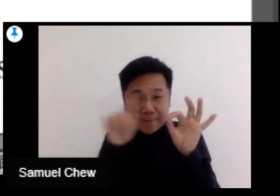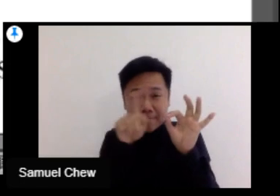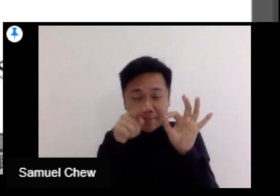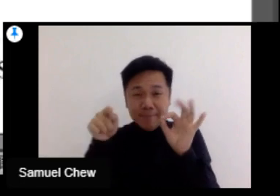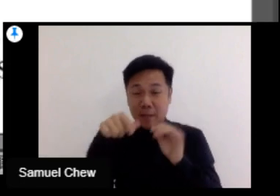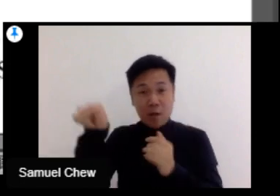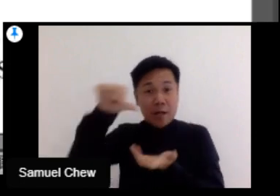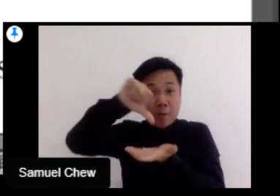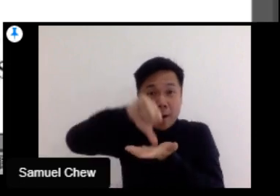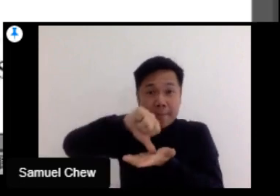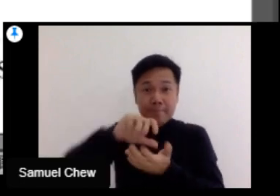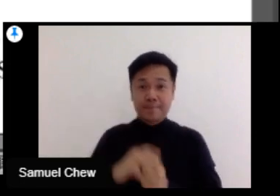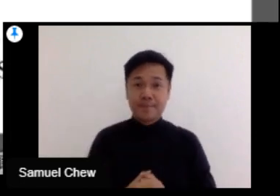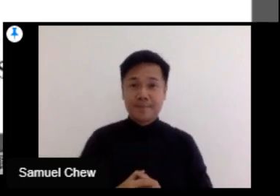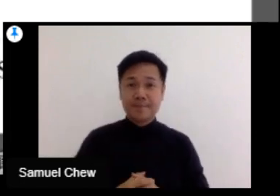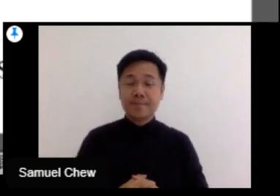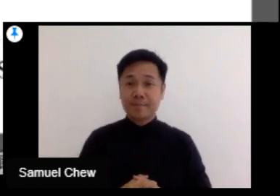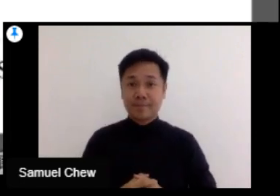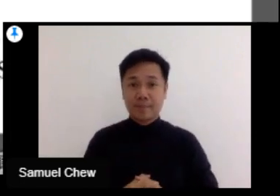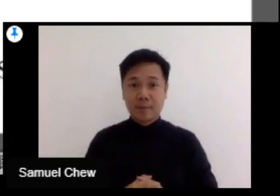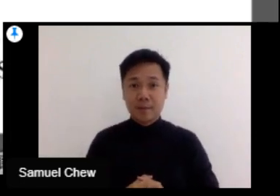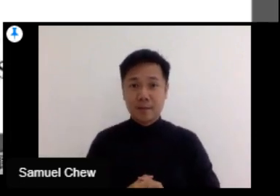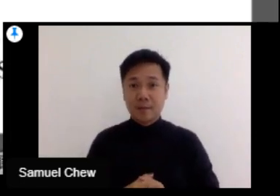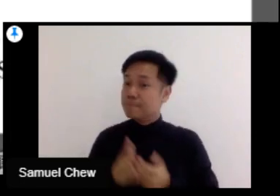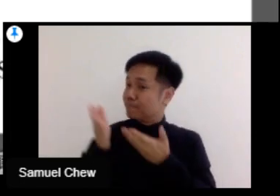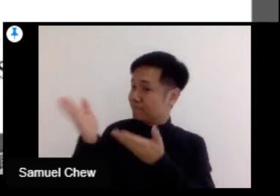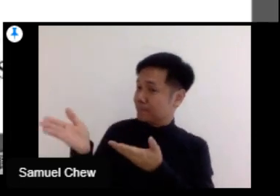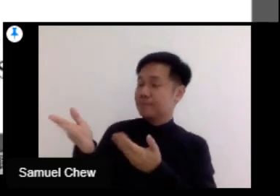Iran, please take the floor.